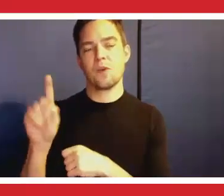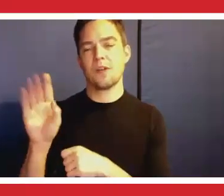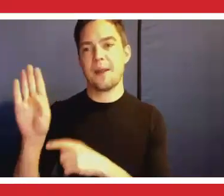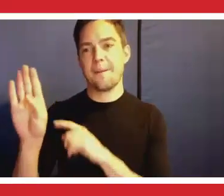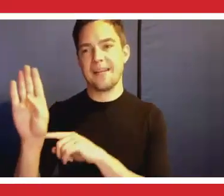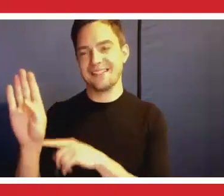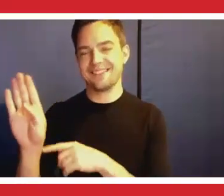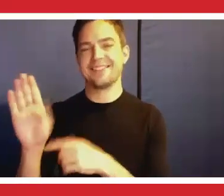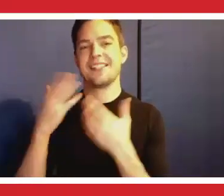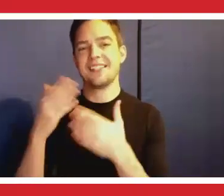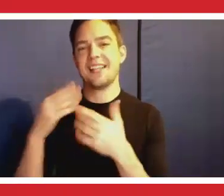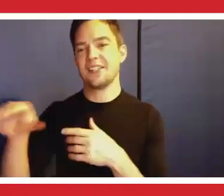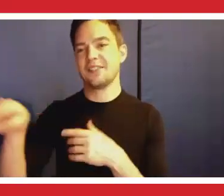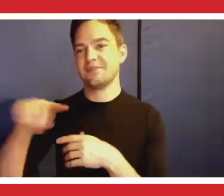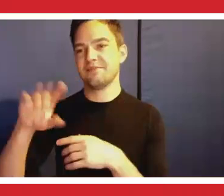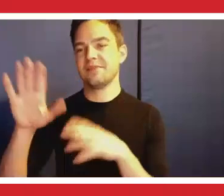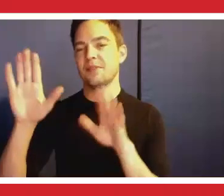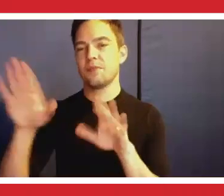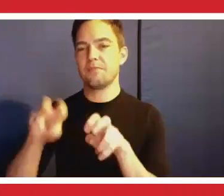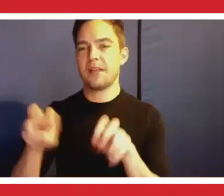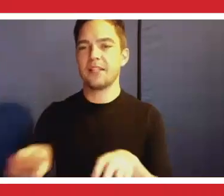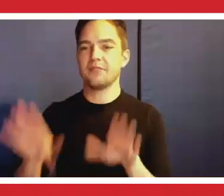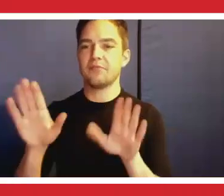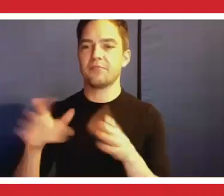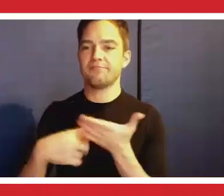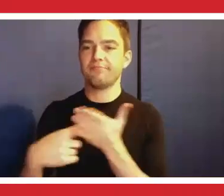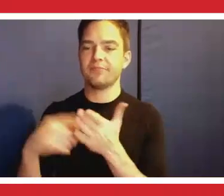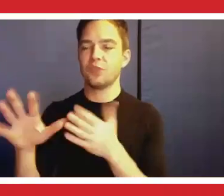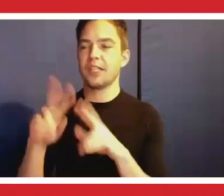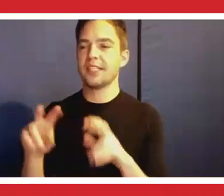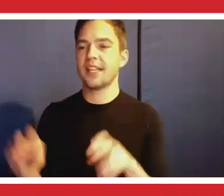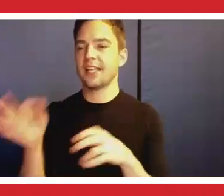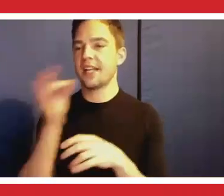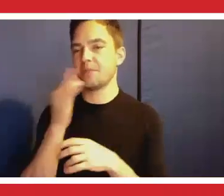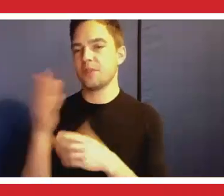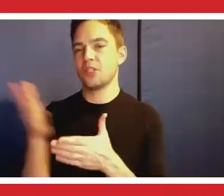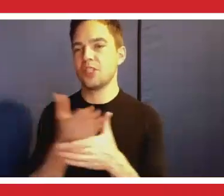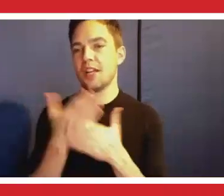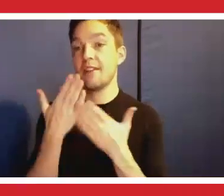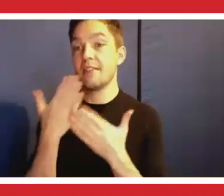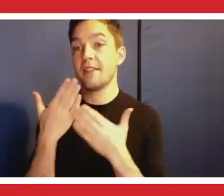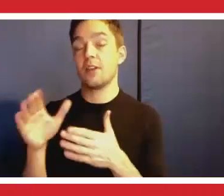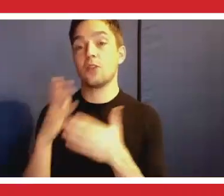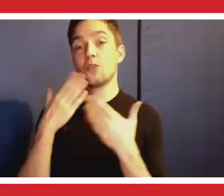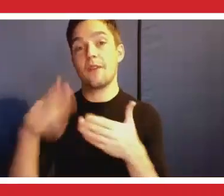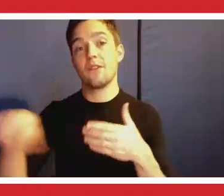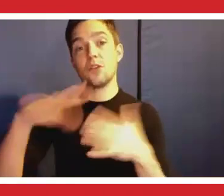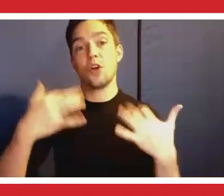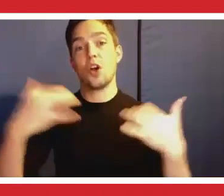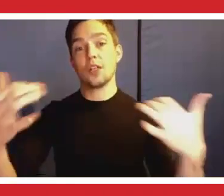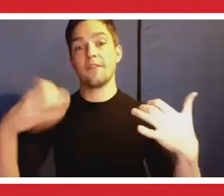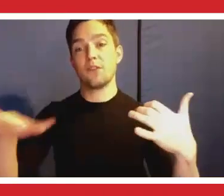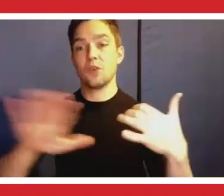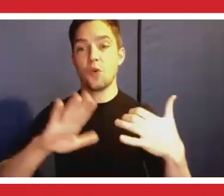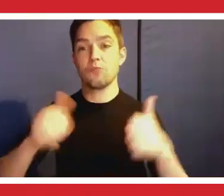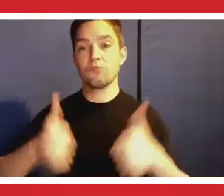to our panelists for a great discussion and sharing your insights and expertise. And grateful thanks to you, the audience, for your